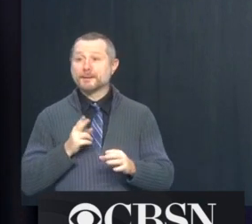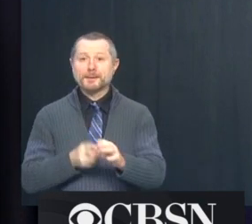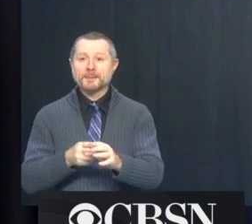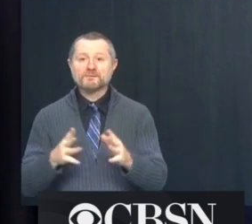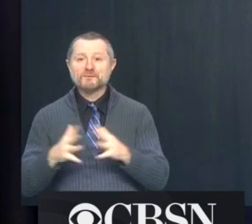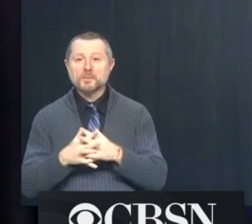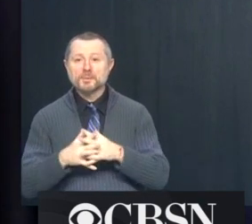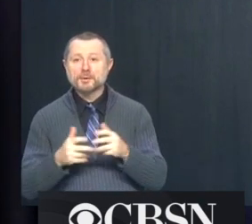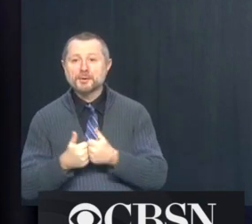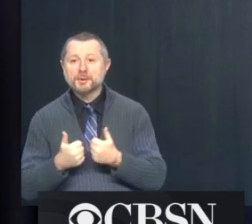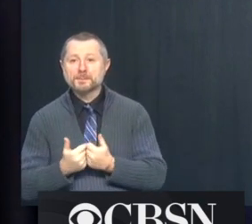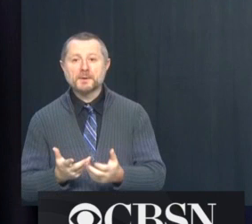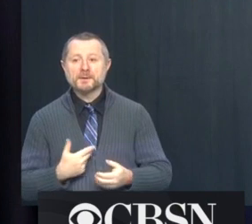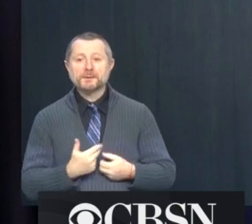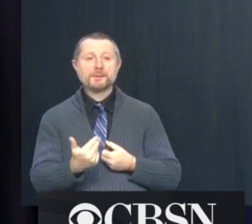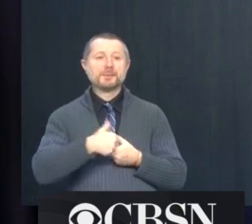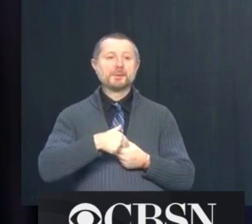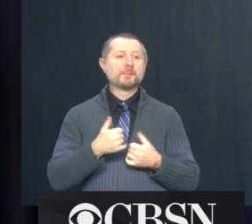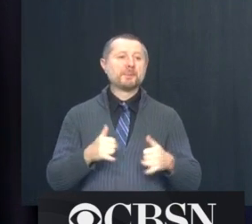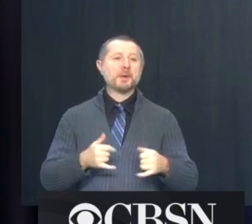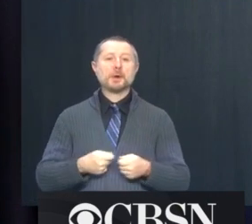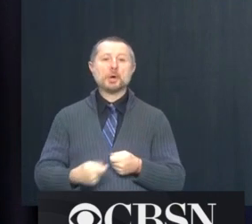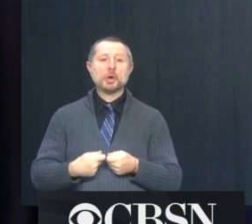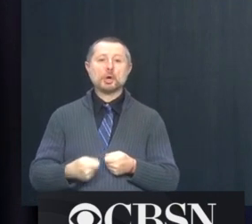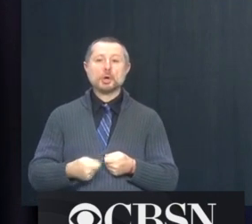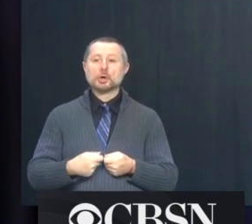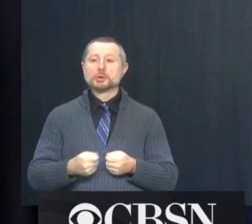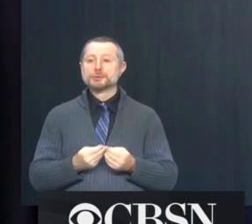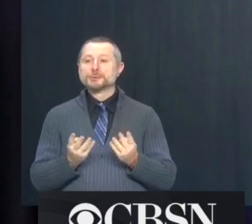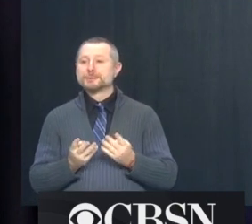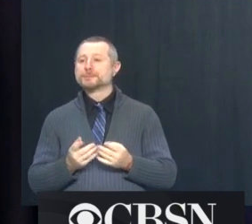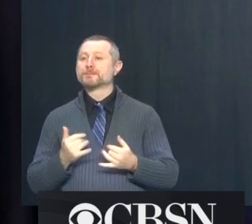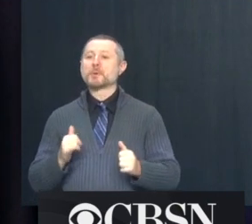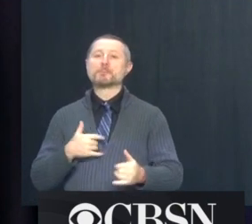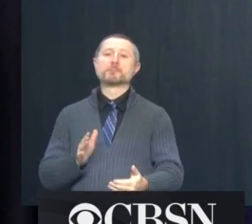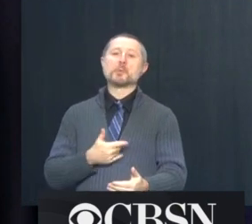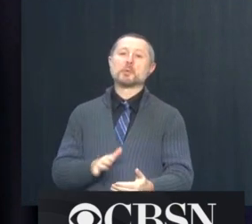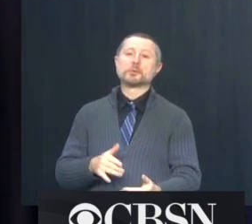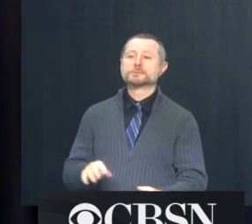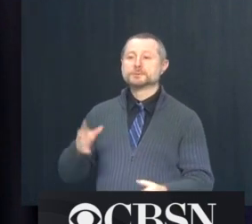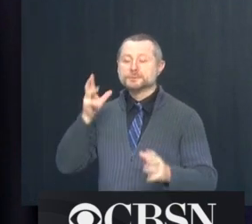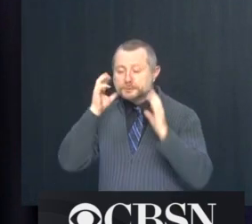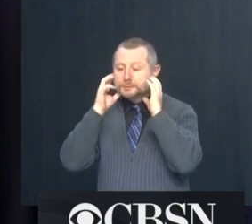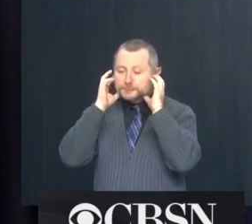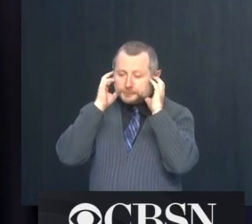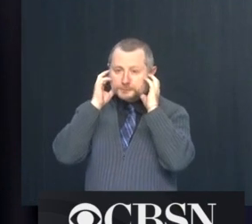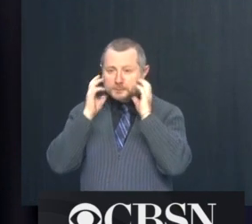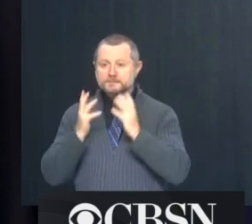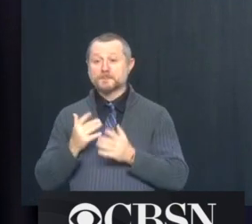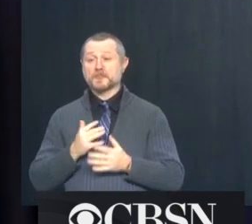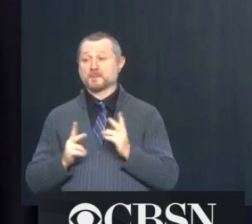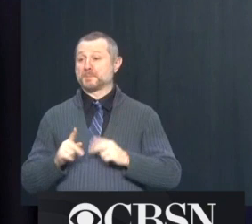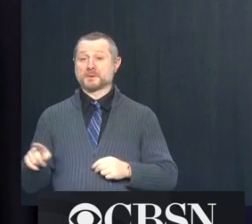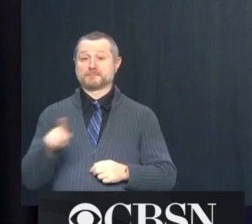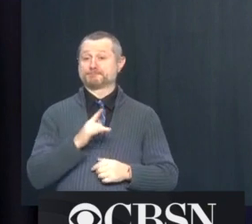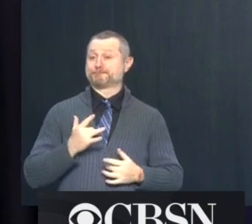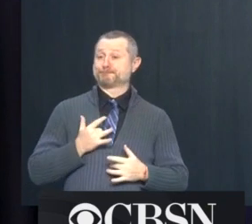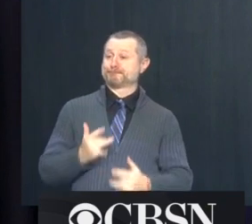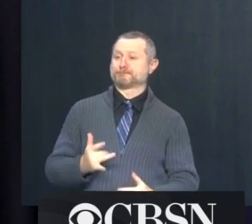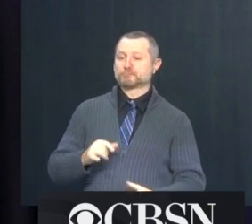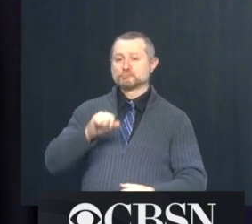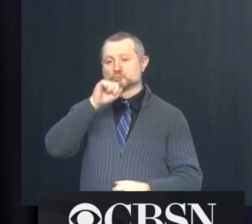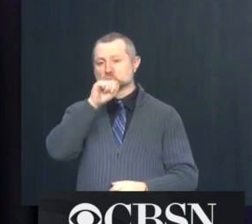and we'll play cards, or come over and we'll listen to music. We are social beings. And when